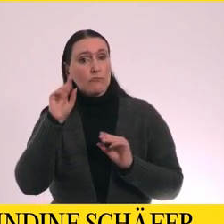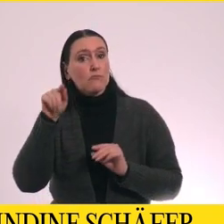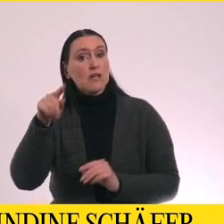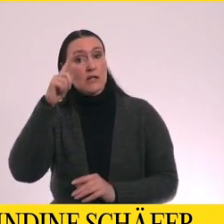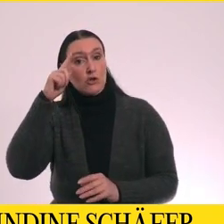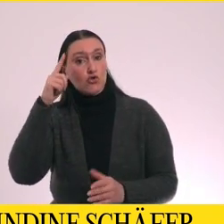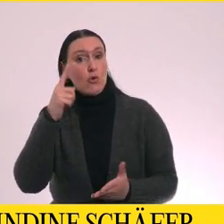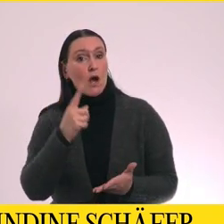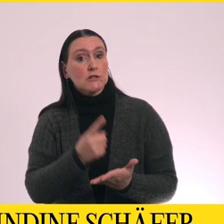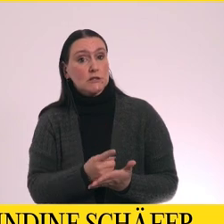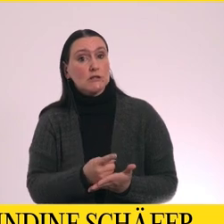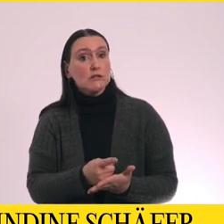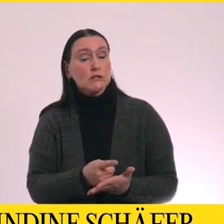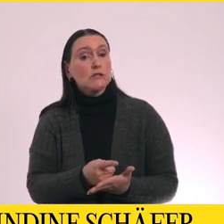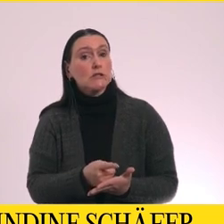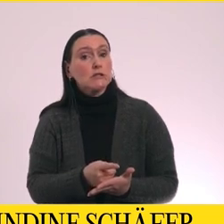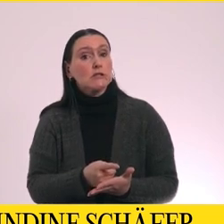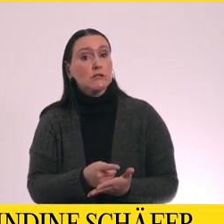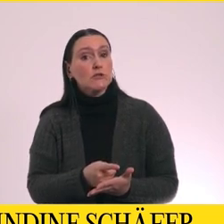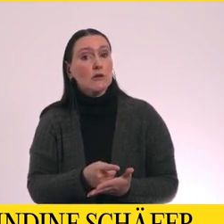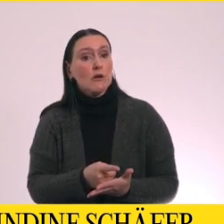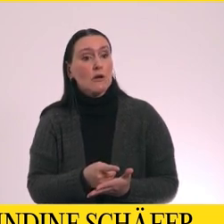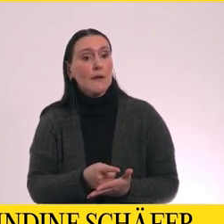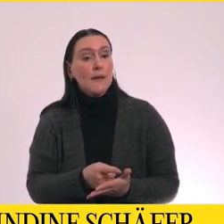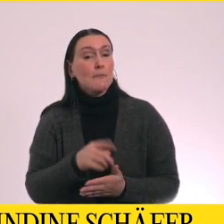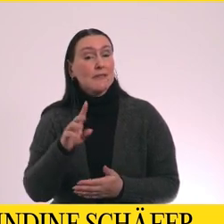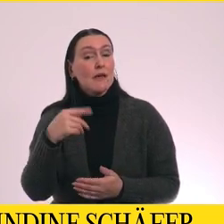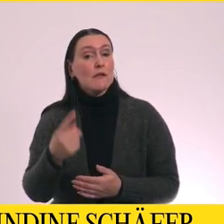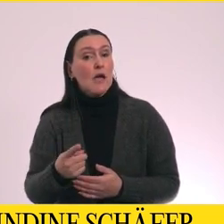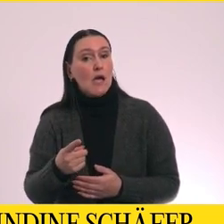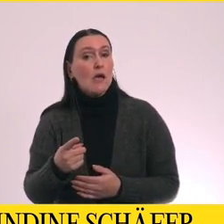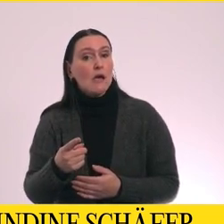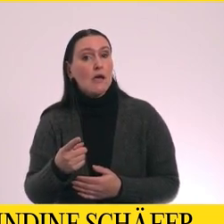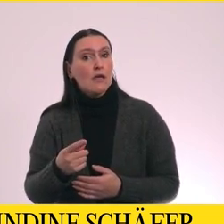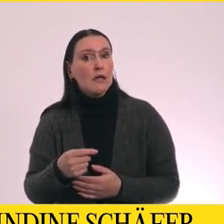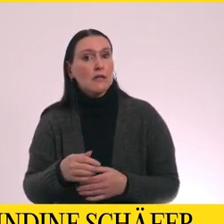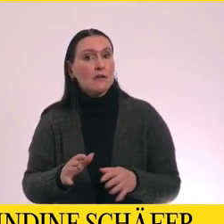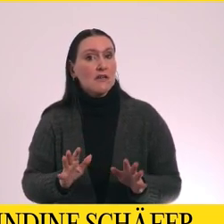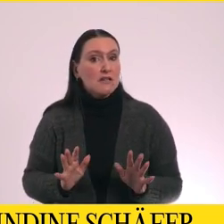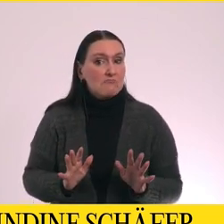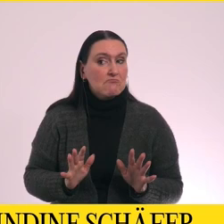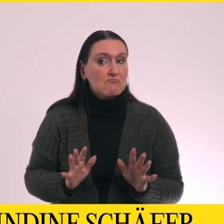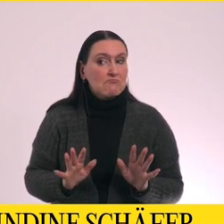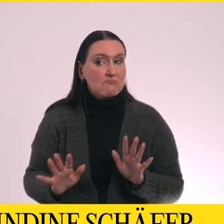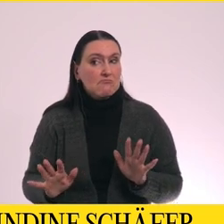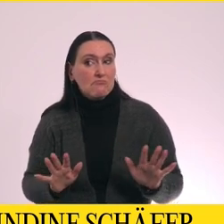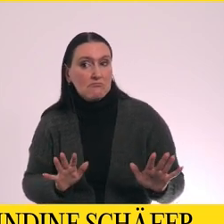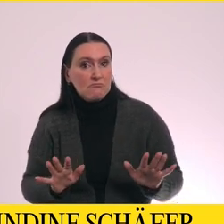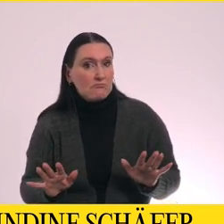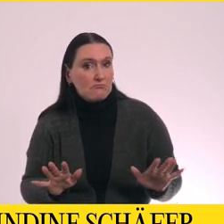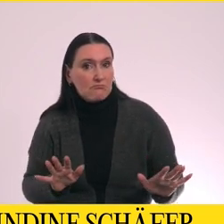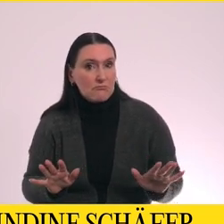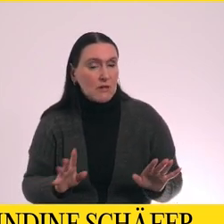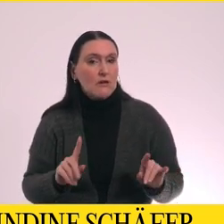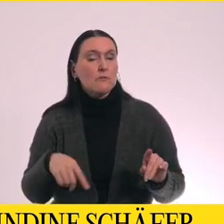when he first came here, he was very unsure. And now we could tell him Project Artworks would be on the beach and he'd be like,